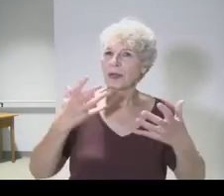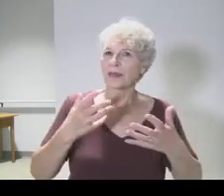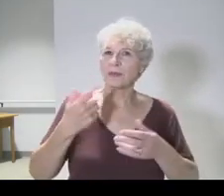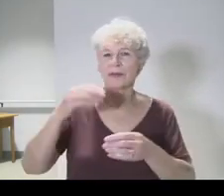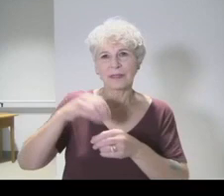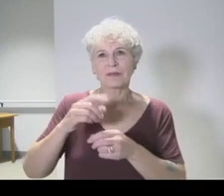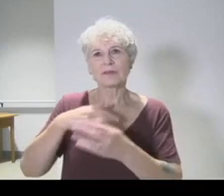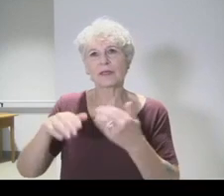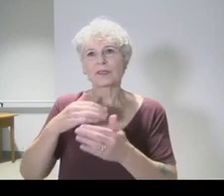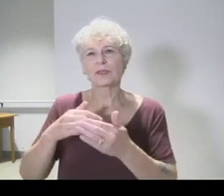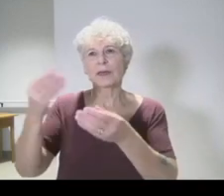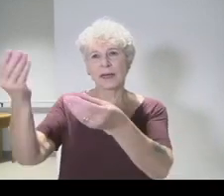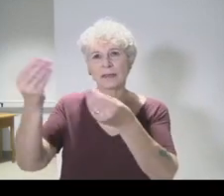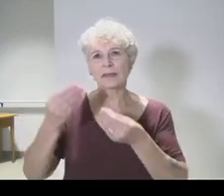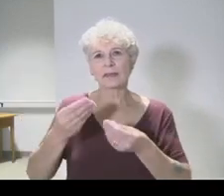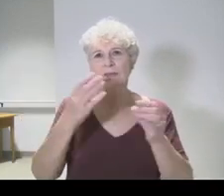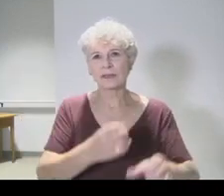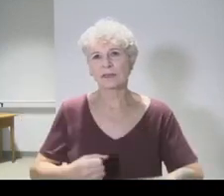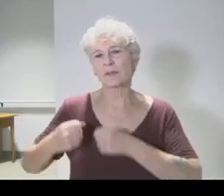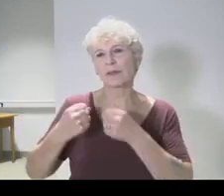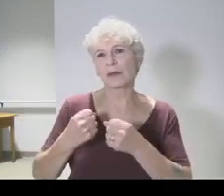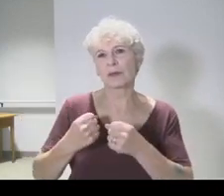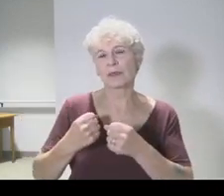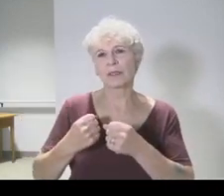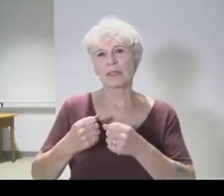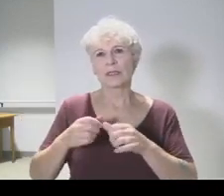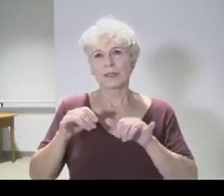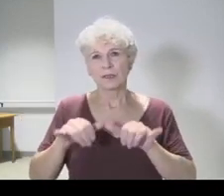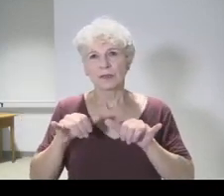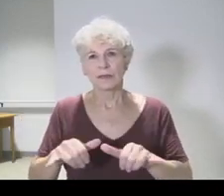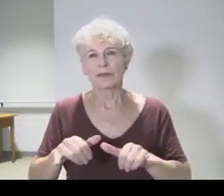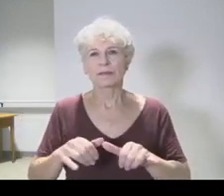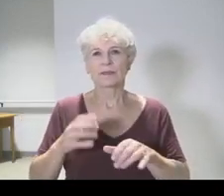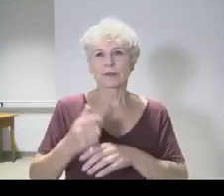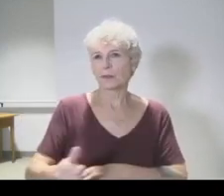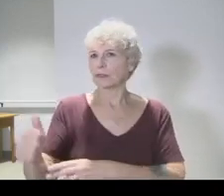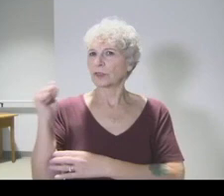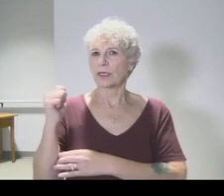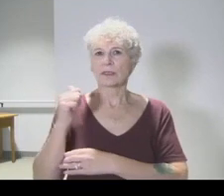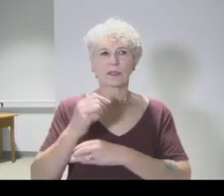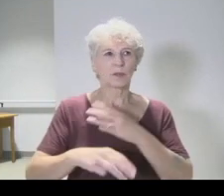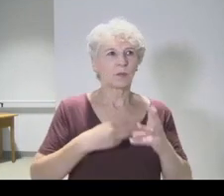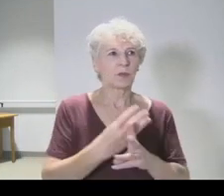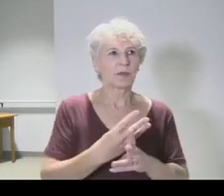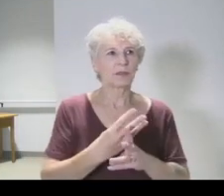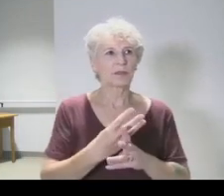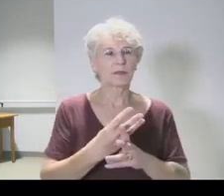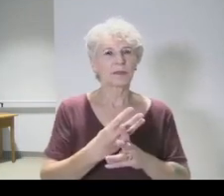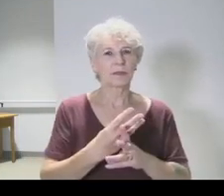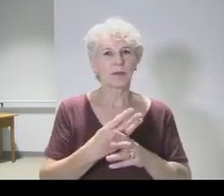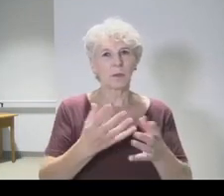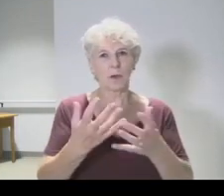God, we ask that you please give us the power through your Spirit to abide in you and reject what the world is trying to lure us in